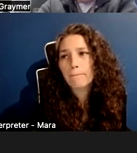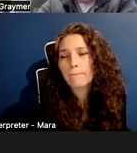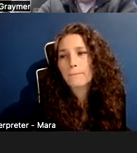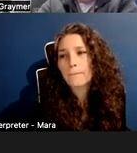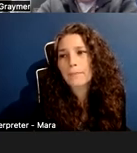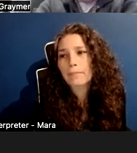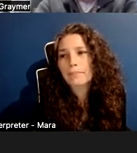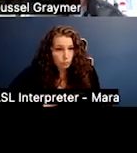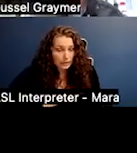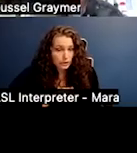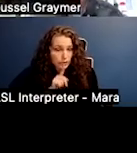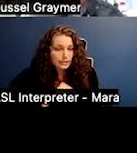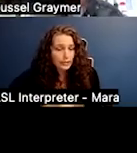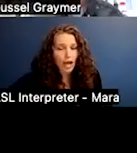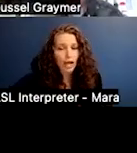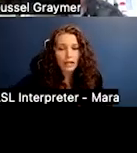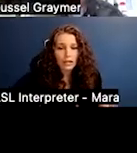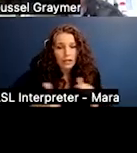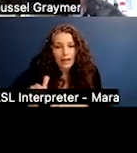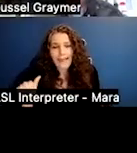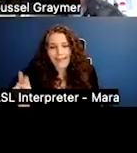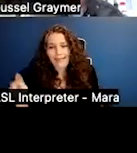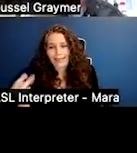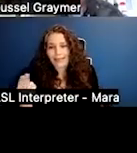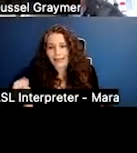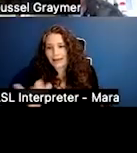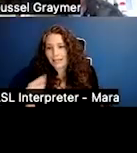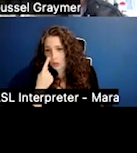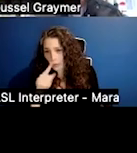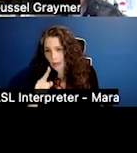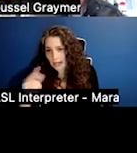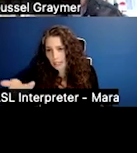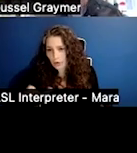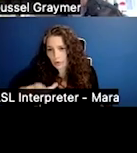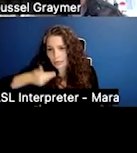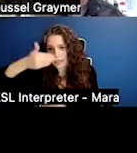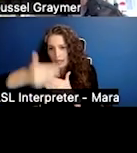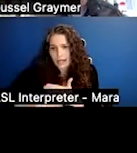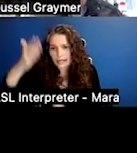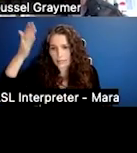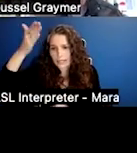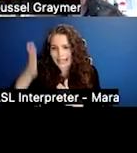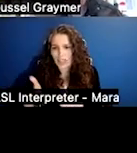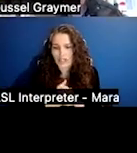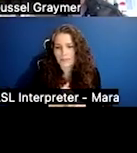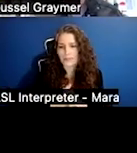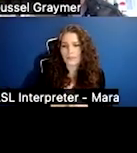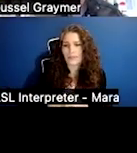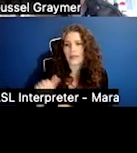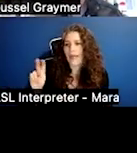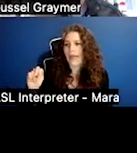Thank you very much, Russell. And Anthony, could you go ahead and introduce our next presenter as we get the slides going? Yes,